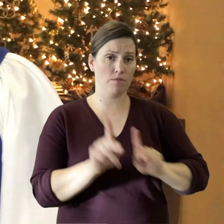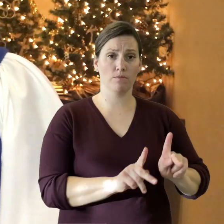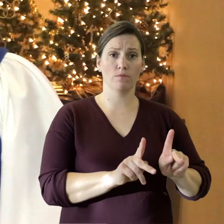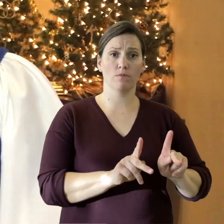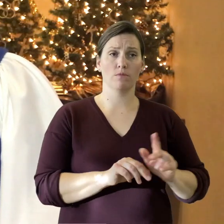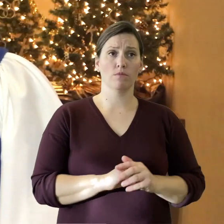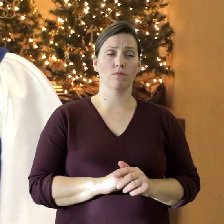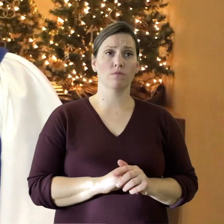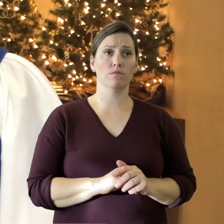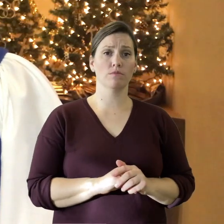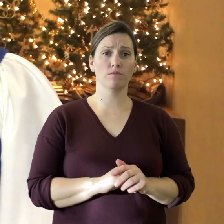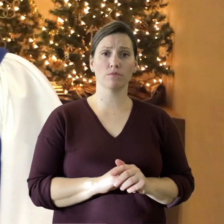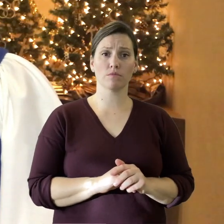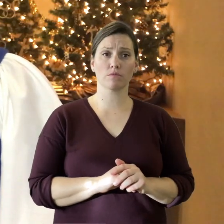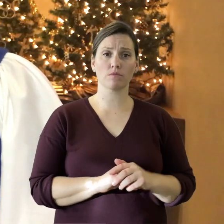people.